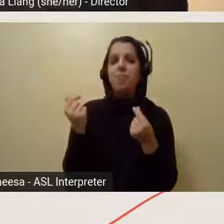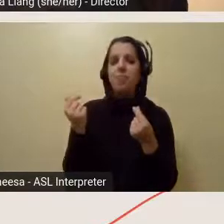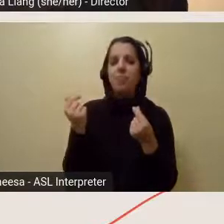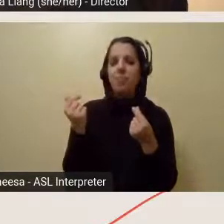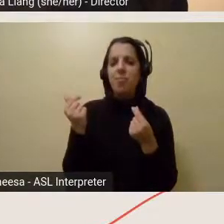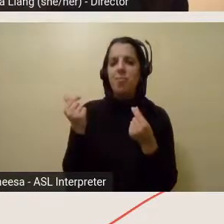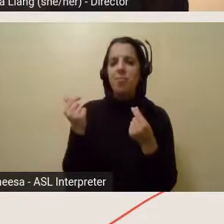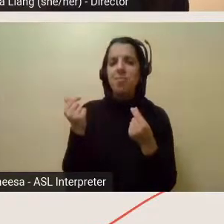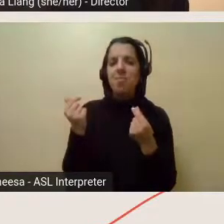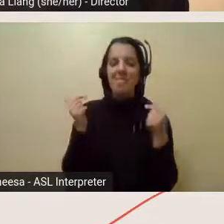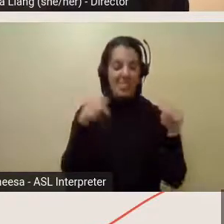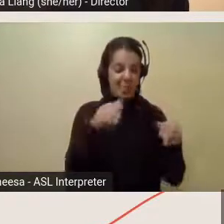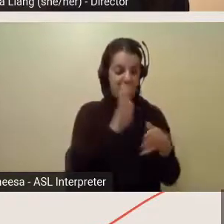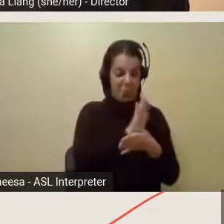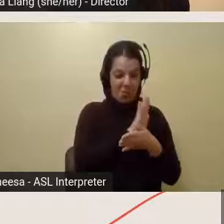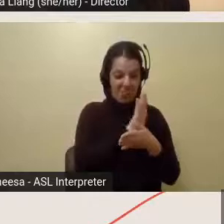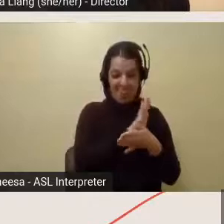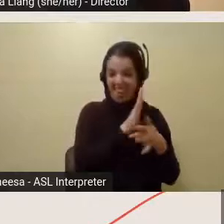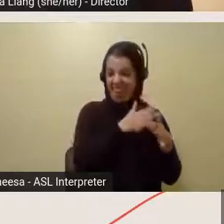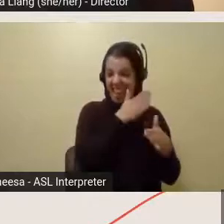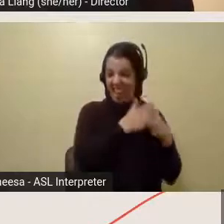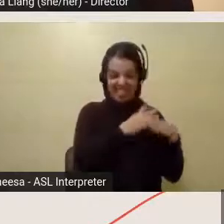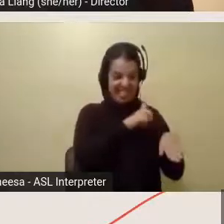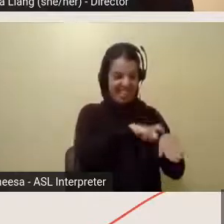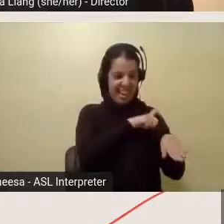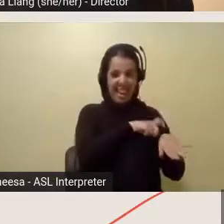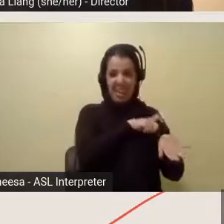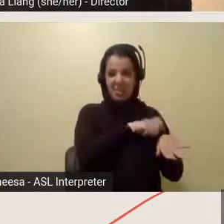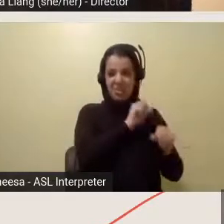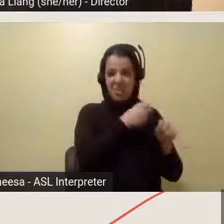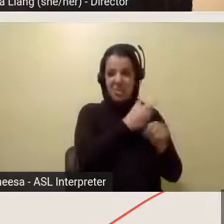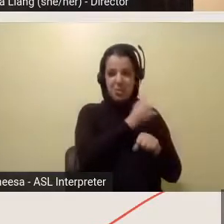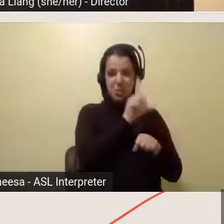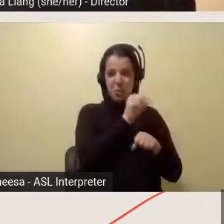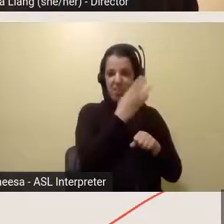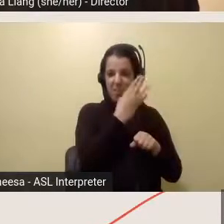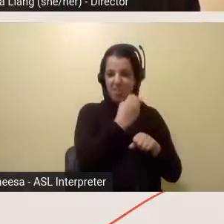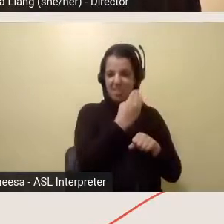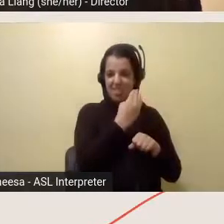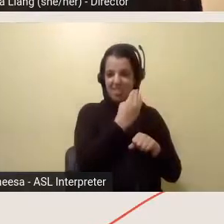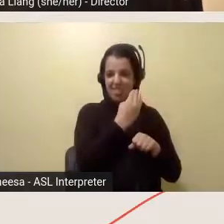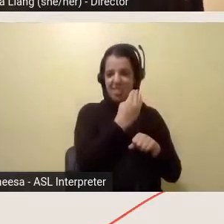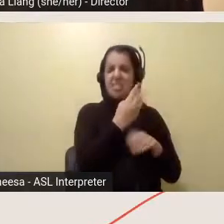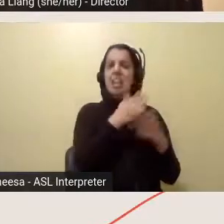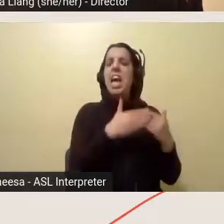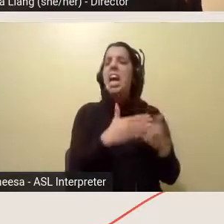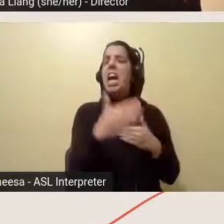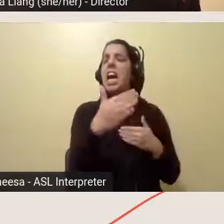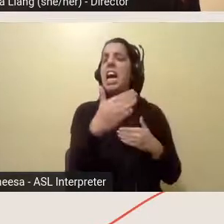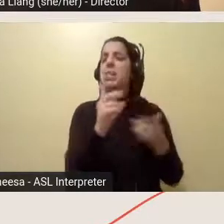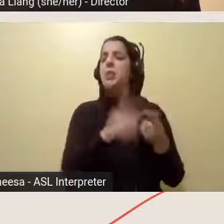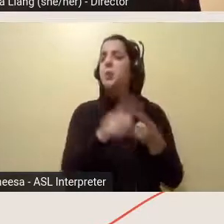the end of the time that's captured in the film, but also from the end of 2020. We are at the end of 2020. Where do we go from here?